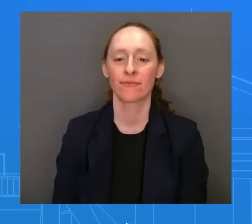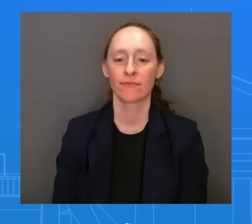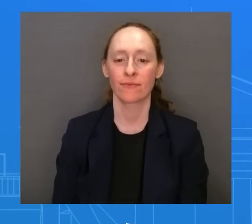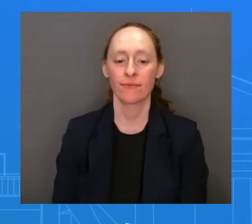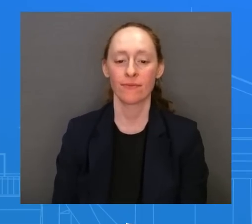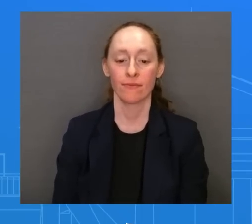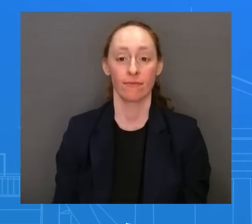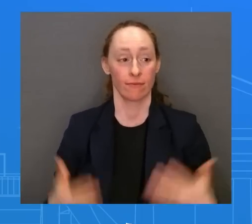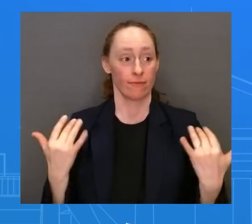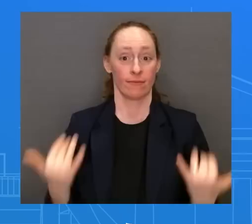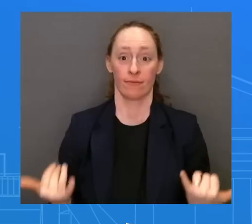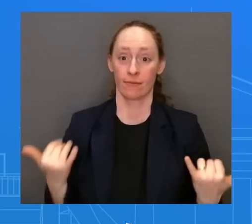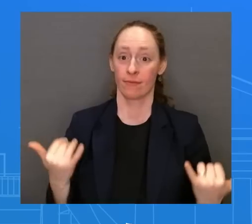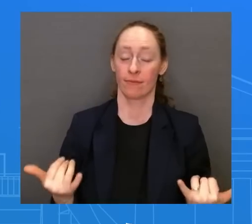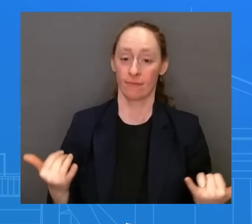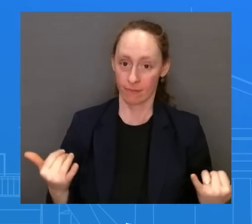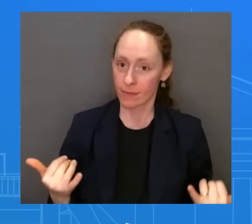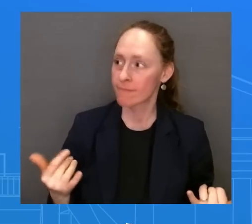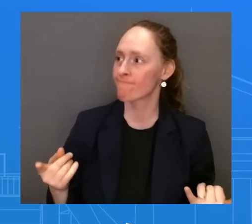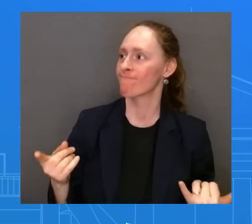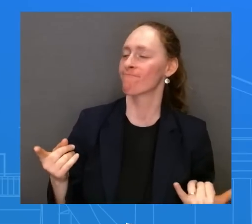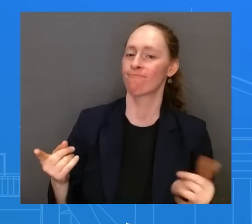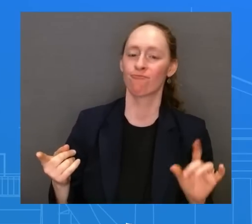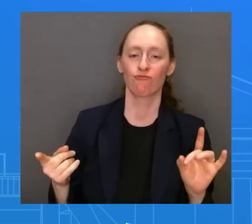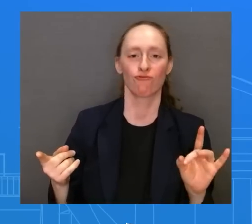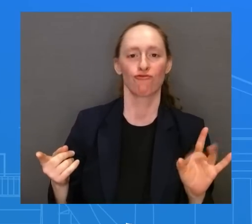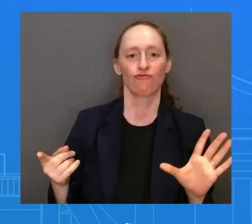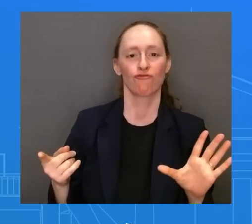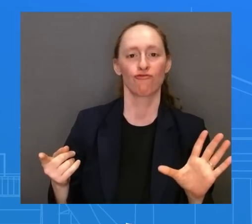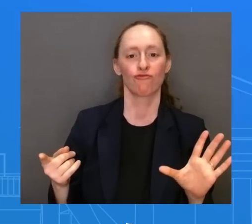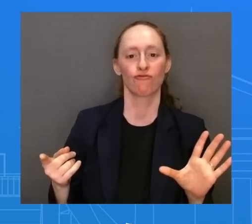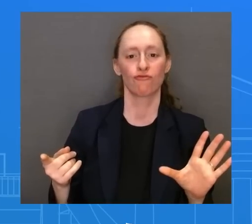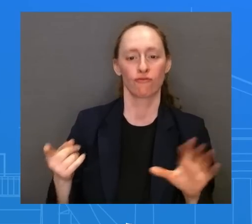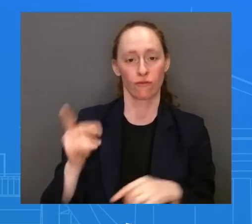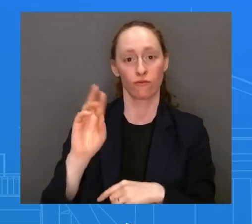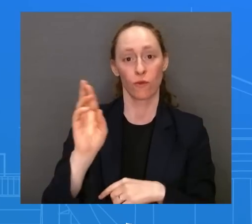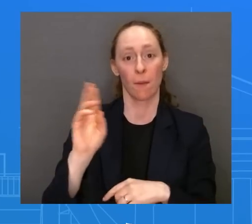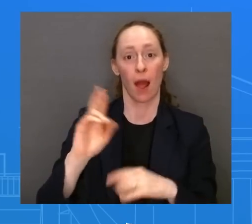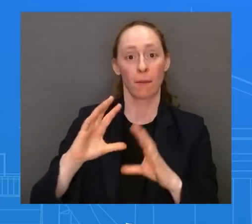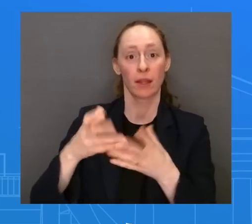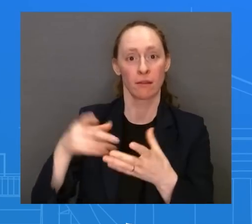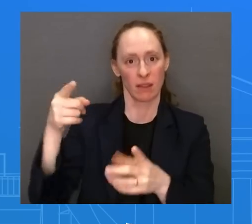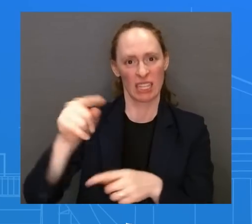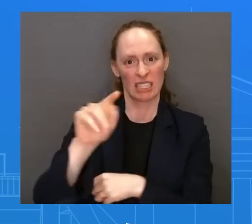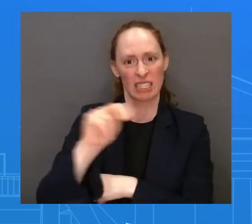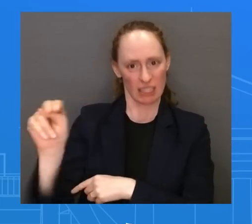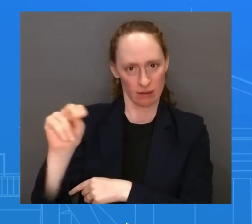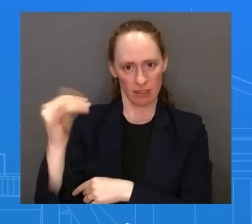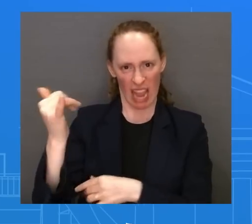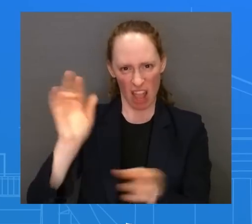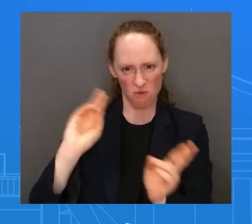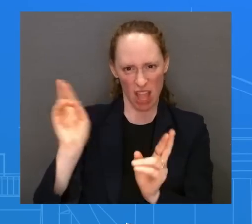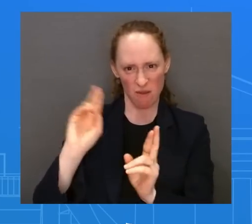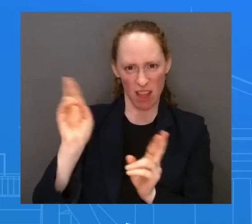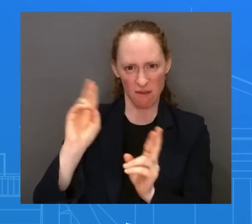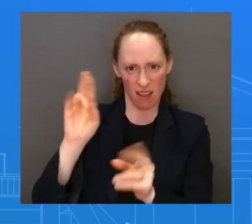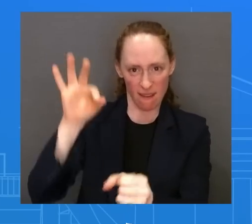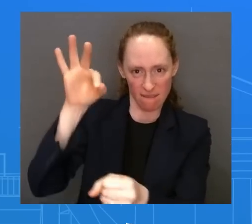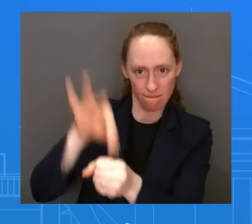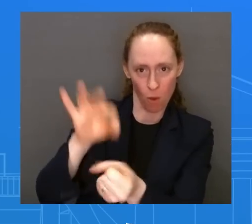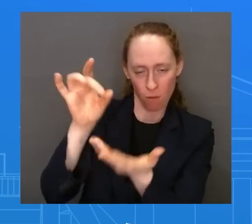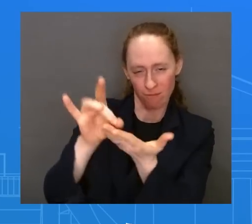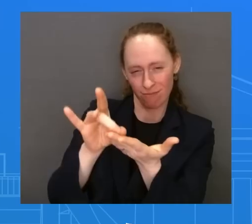preparing to vote on the expulsion of three Democratic officials who stood in solidarity with Children and Families